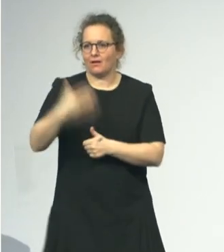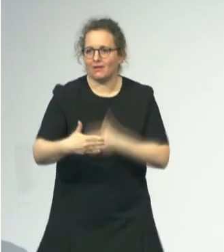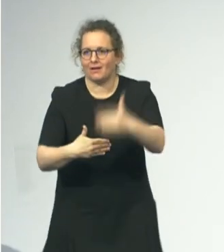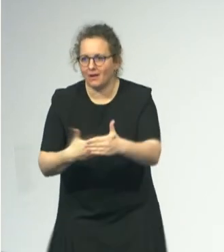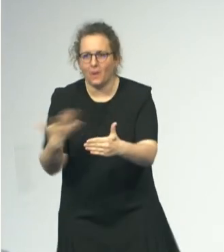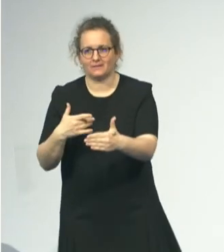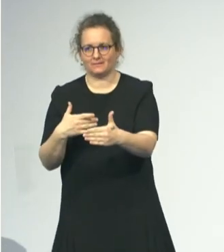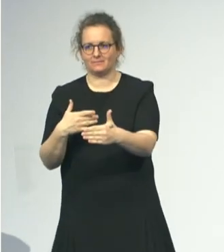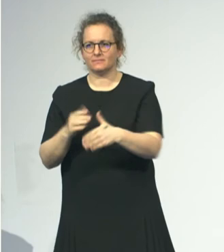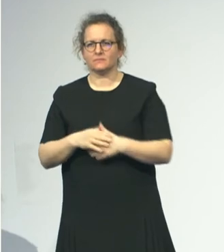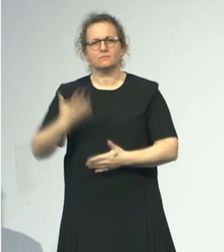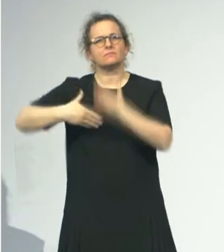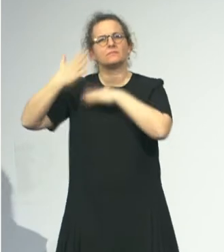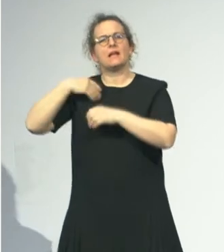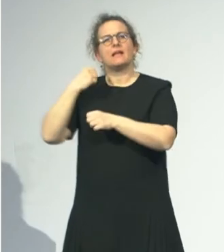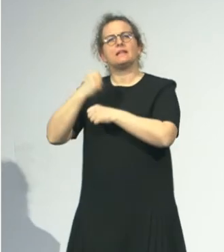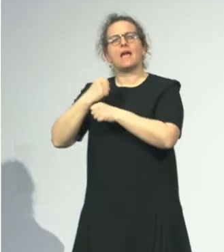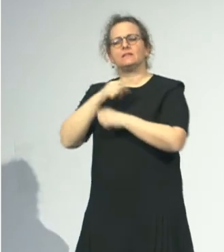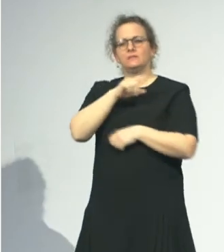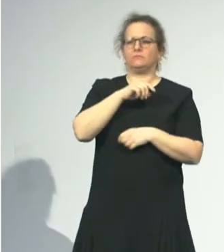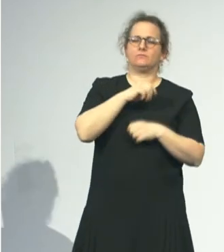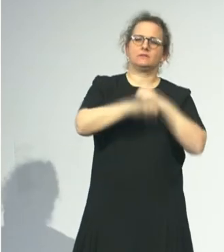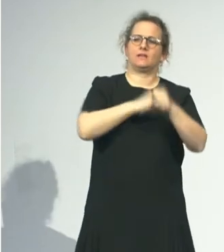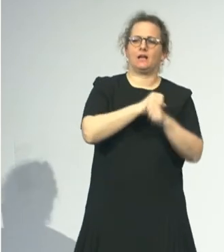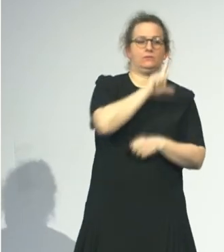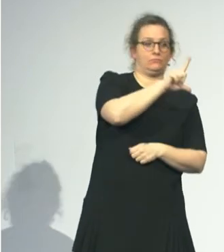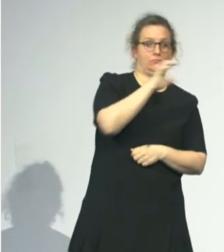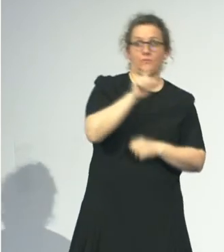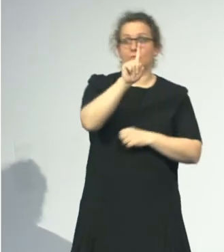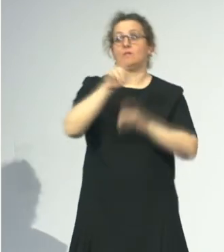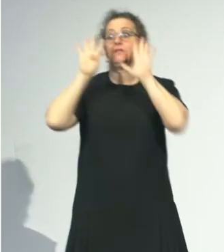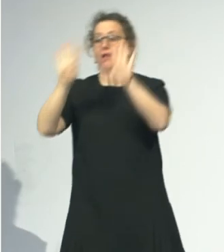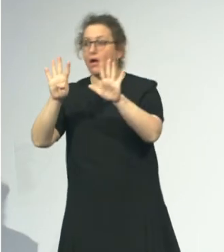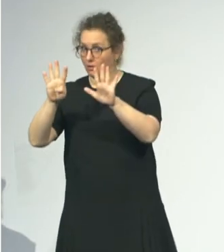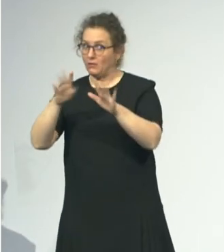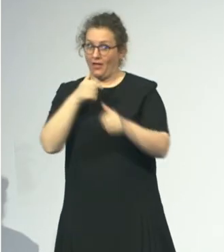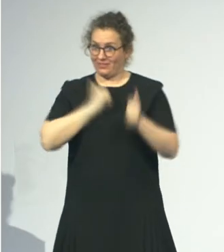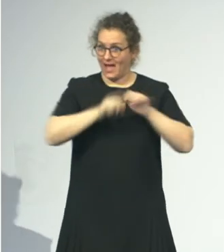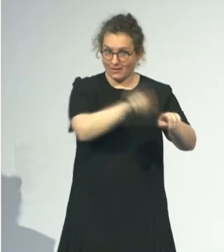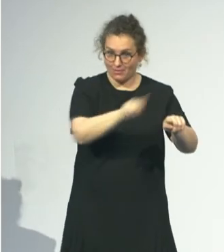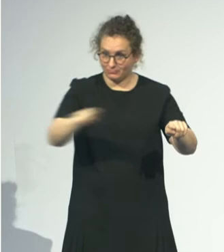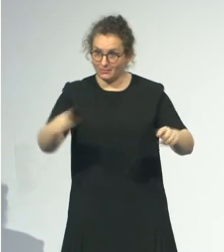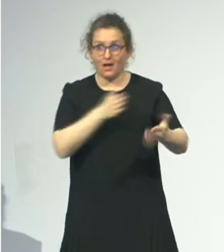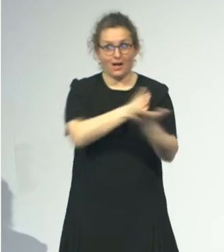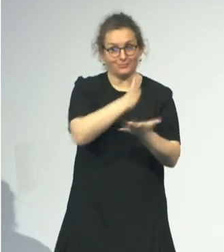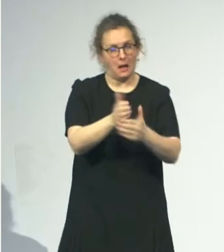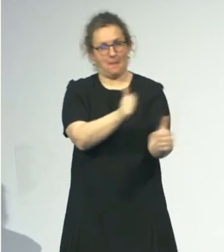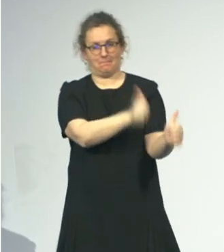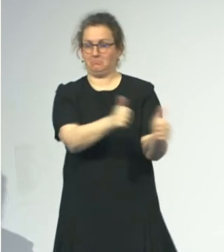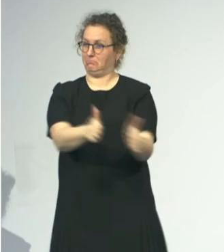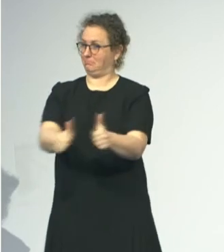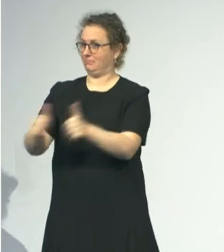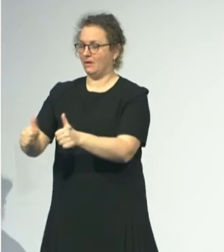because of the success of our theater, we developed an accessible platform, a mobile